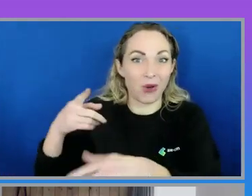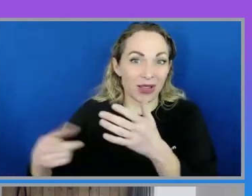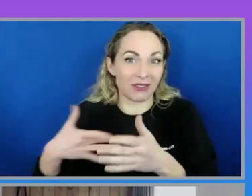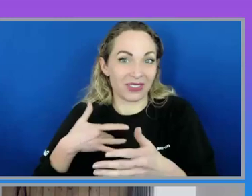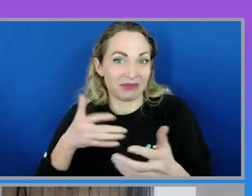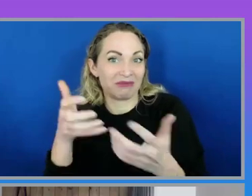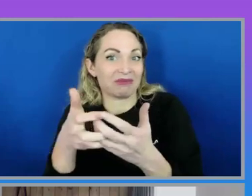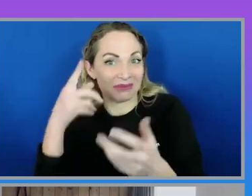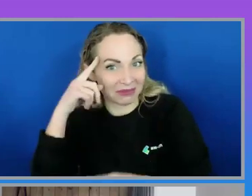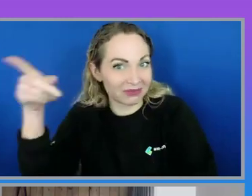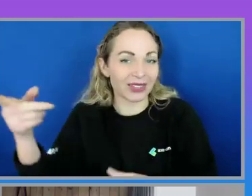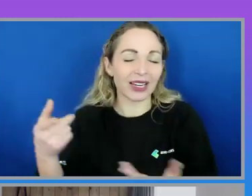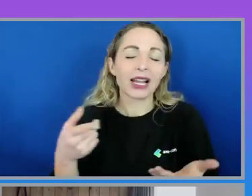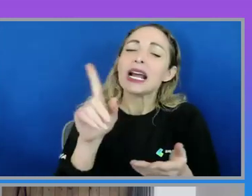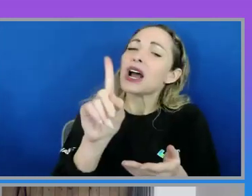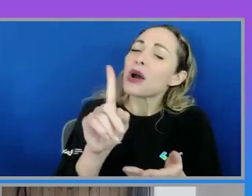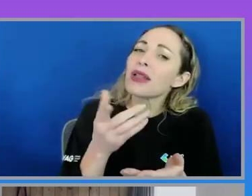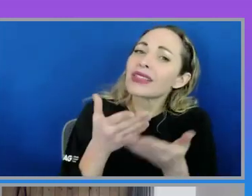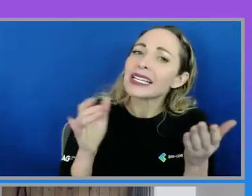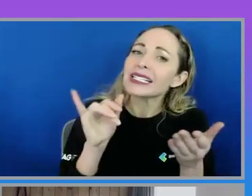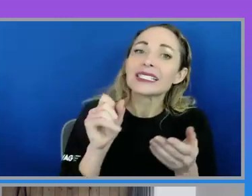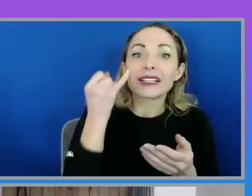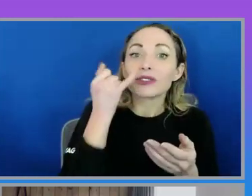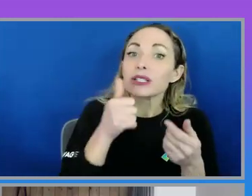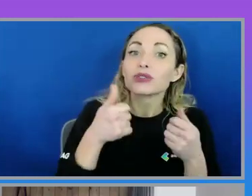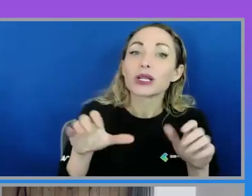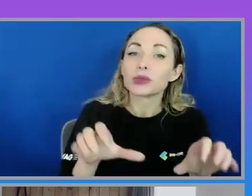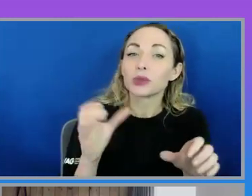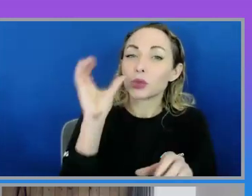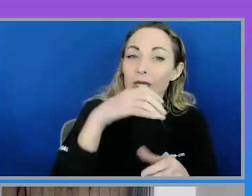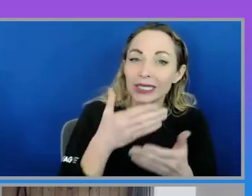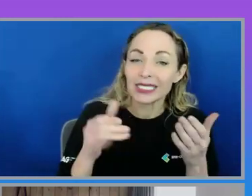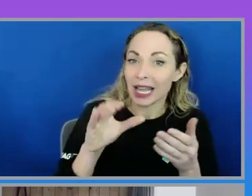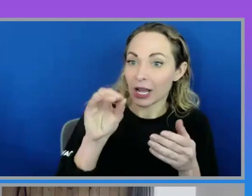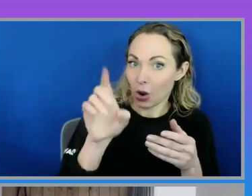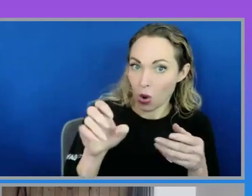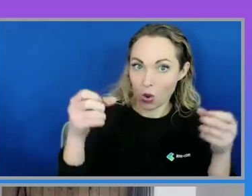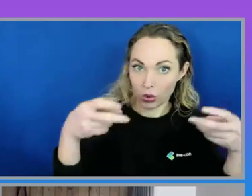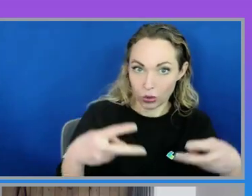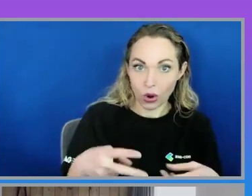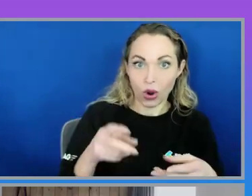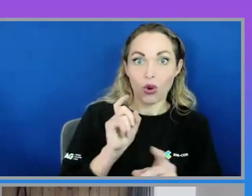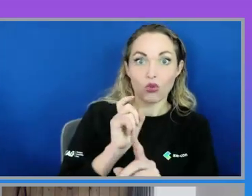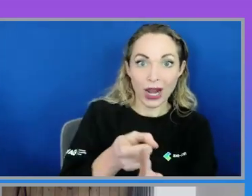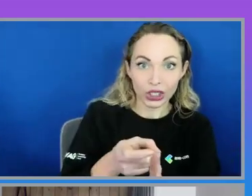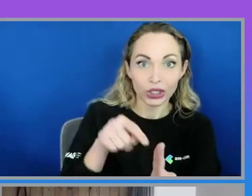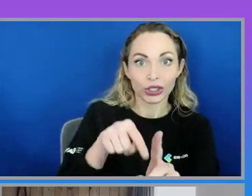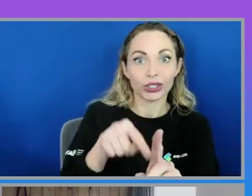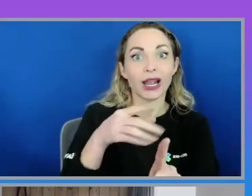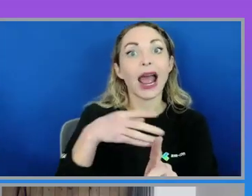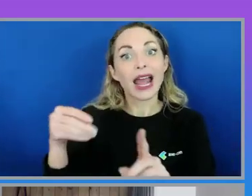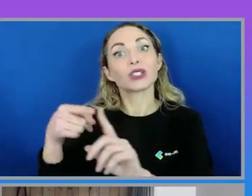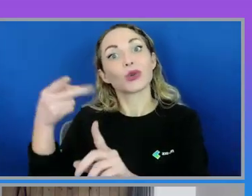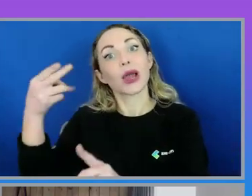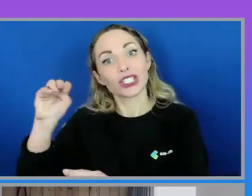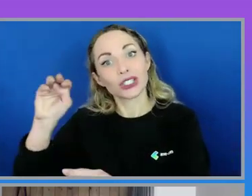weird stuff, the code rendered to the browser is valid HTML, not just doesn't break